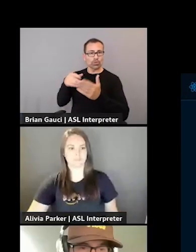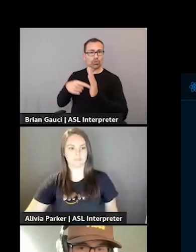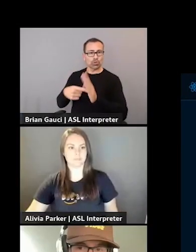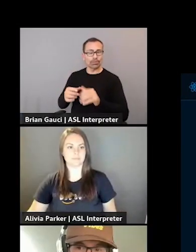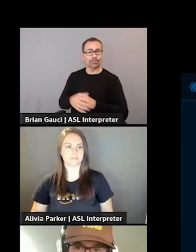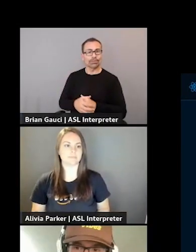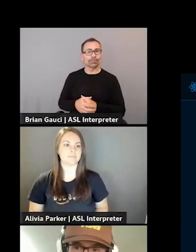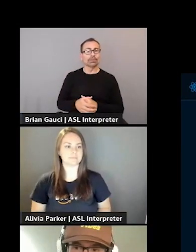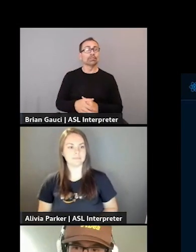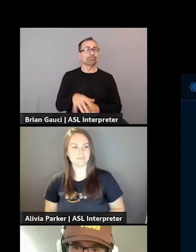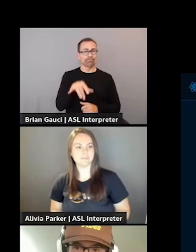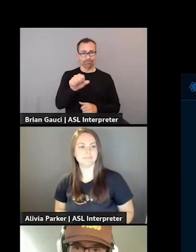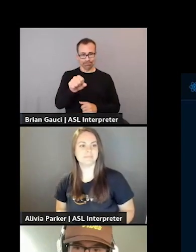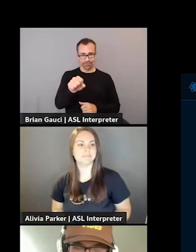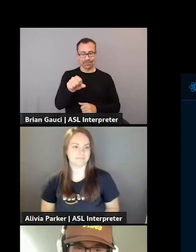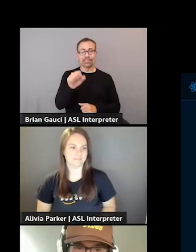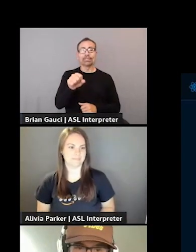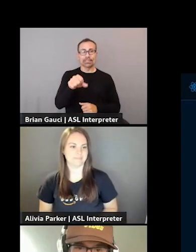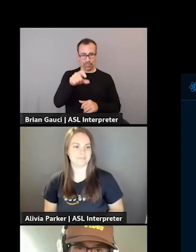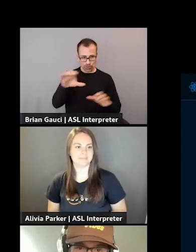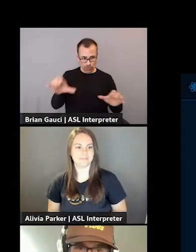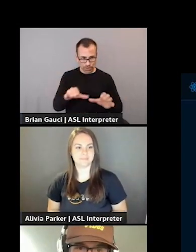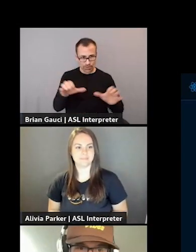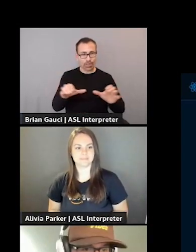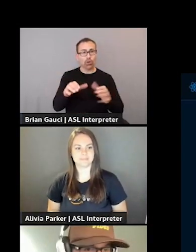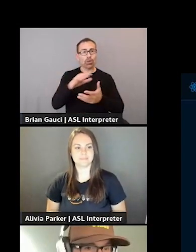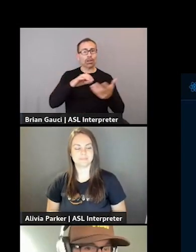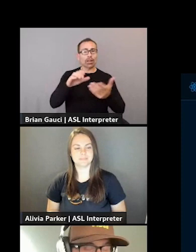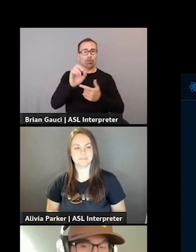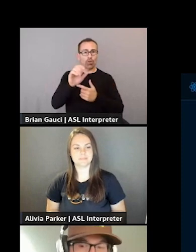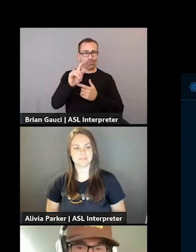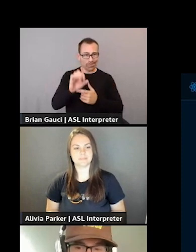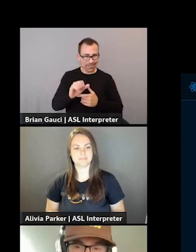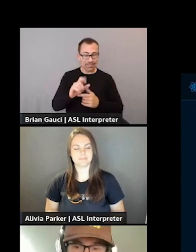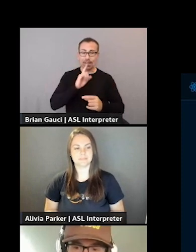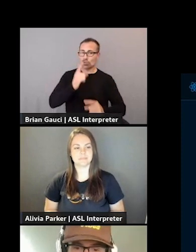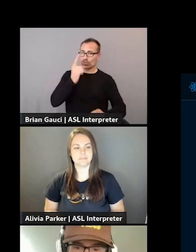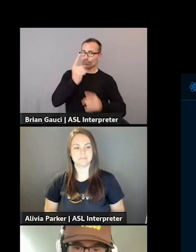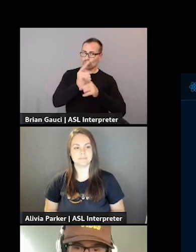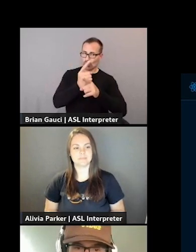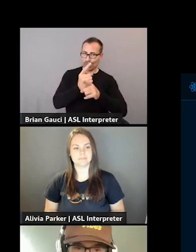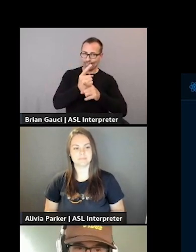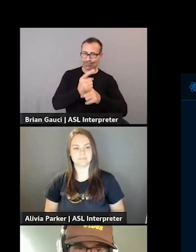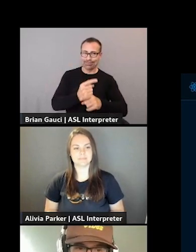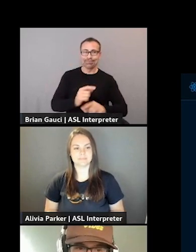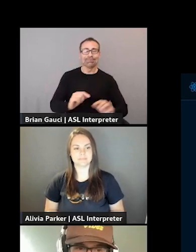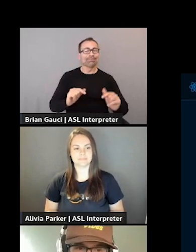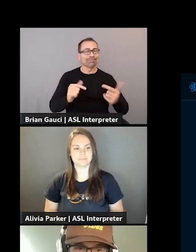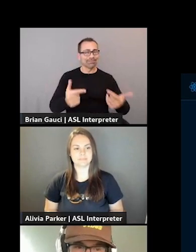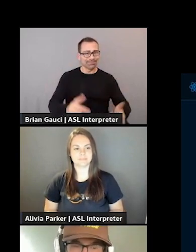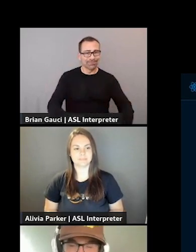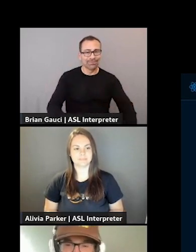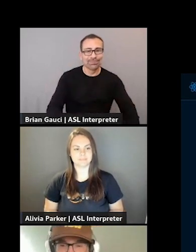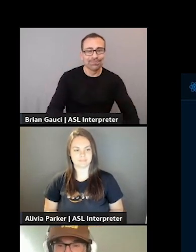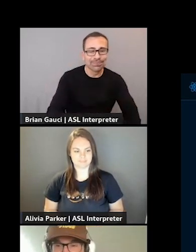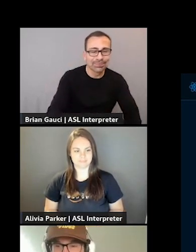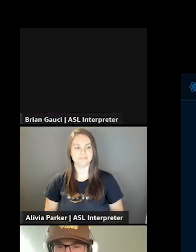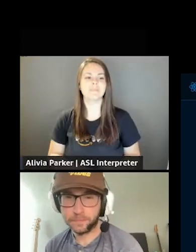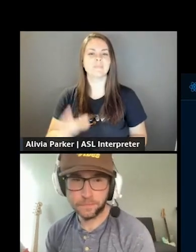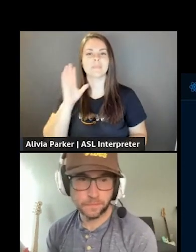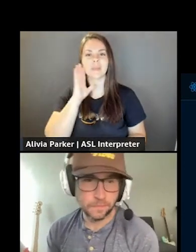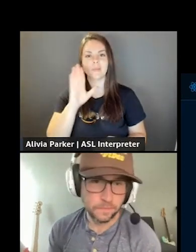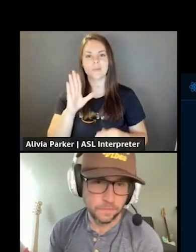Yes, I could have done it with CloudFormation. You're absolutely right. That would have been a very easy example to